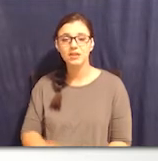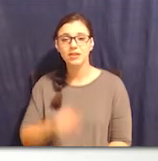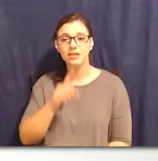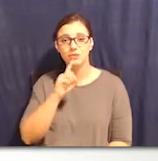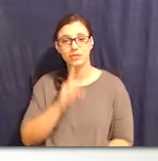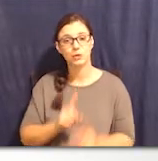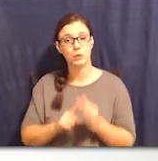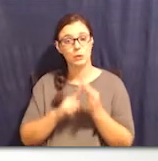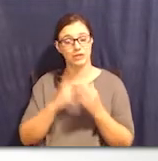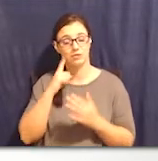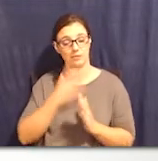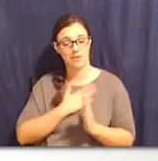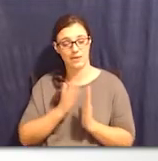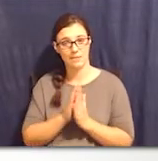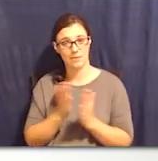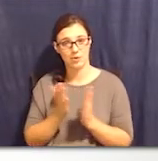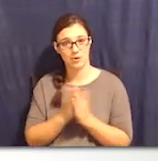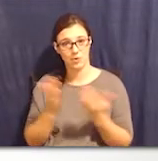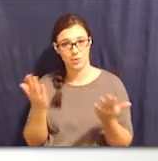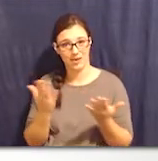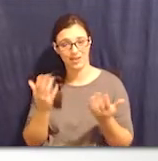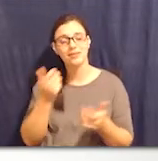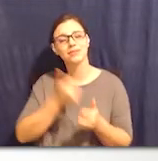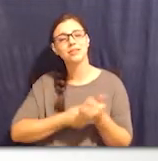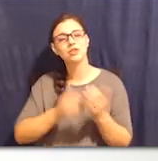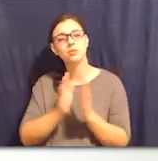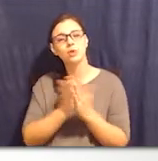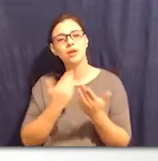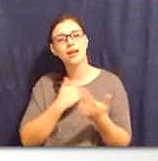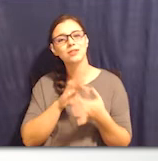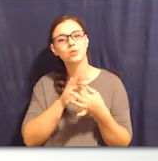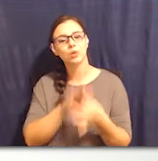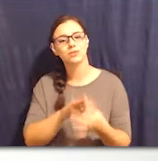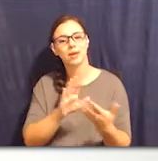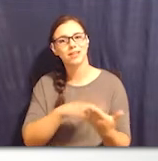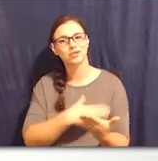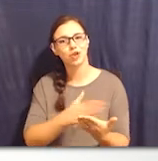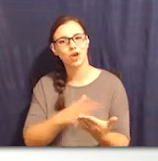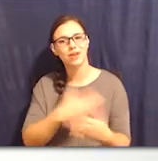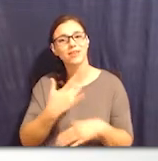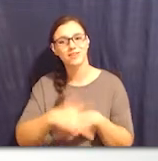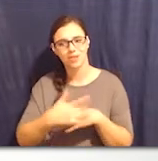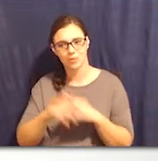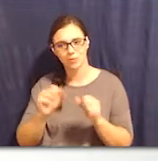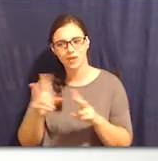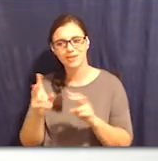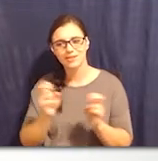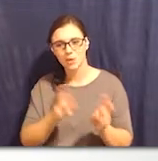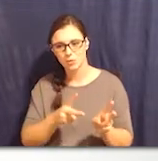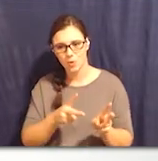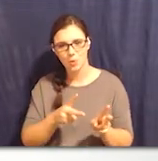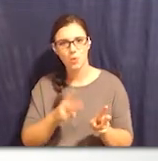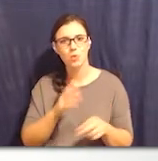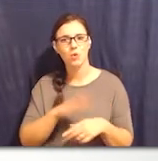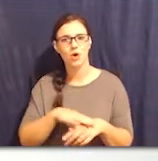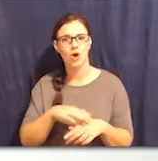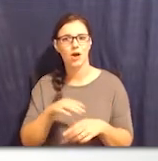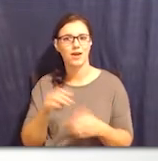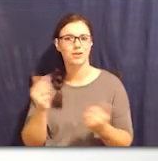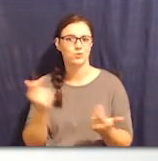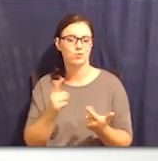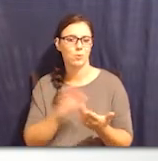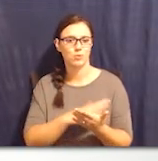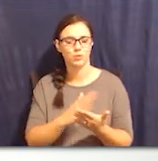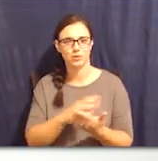today. And what is unique to my books is that each book has a corresponding song that is available